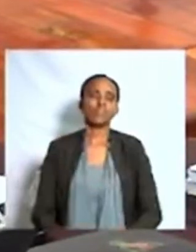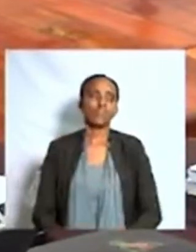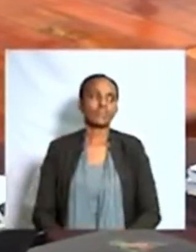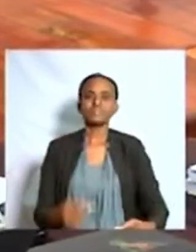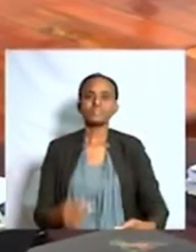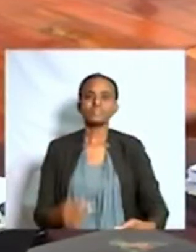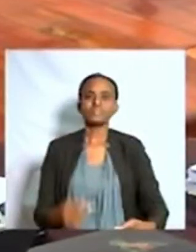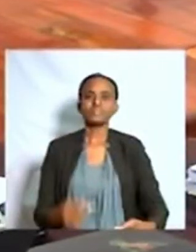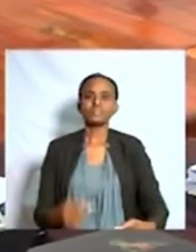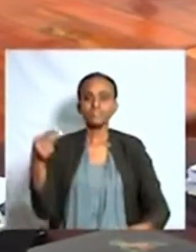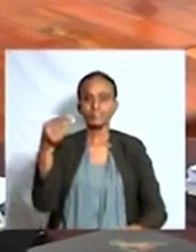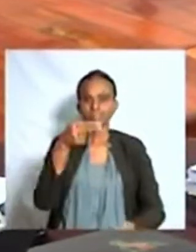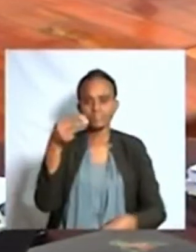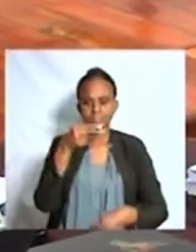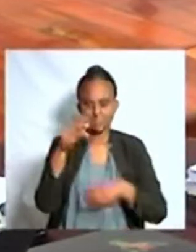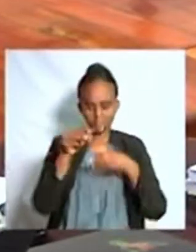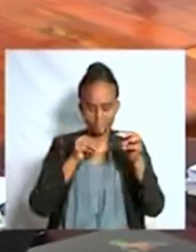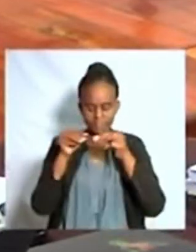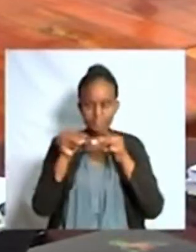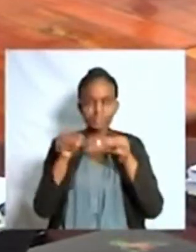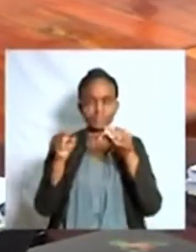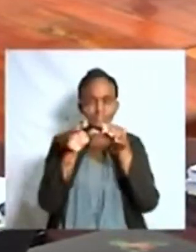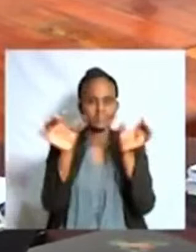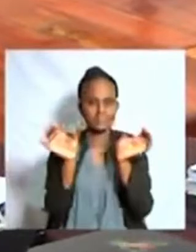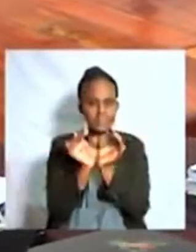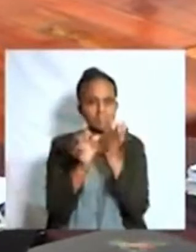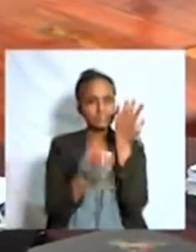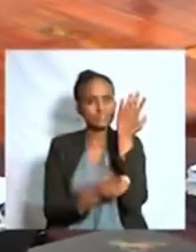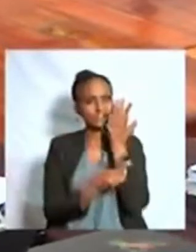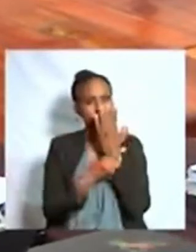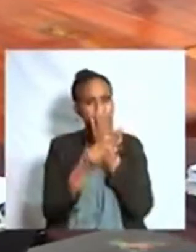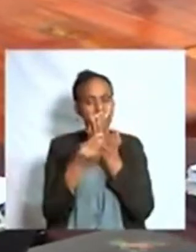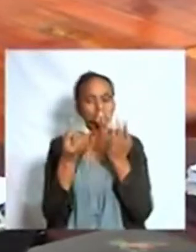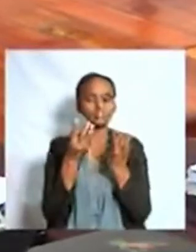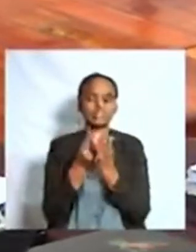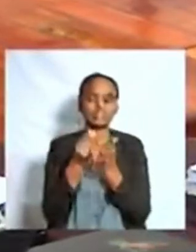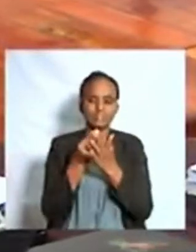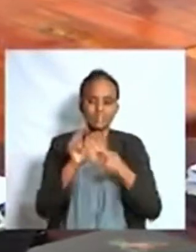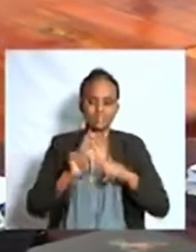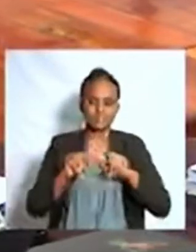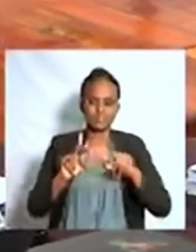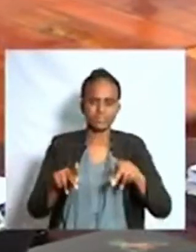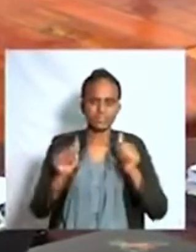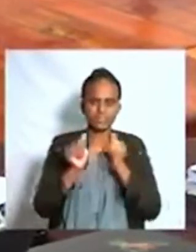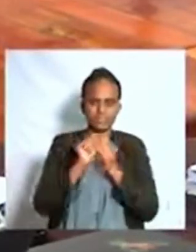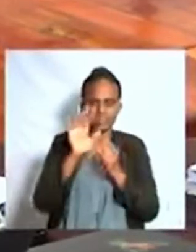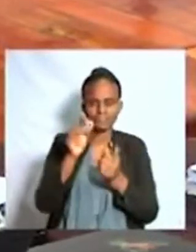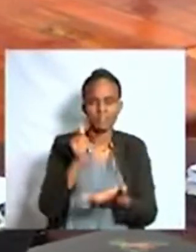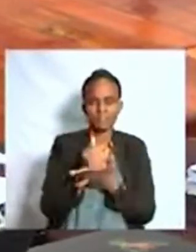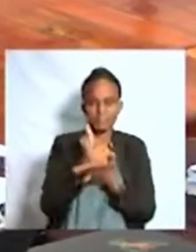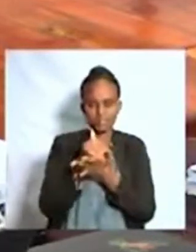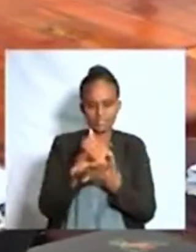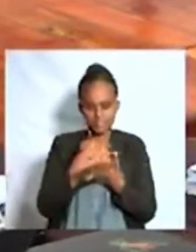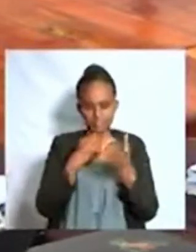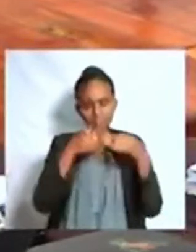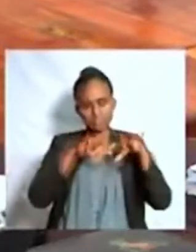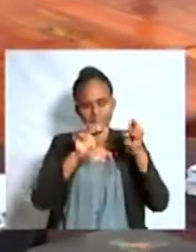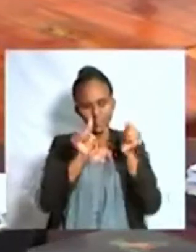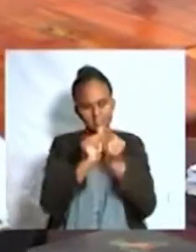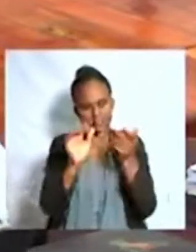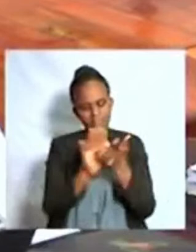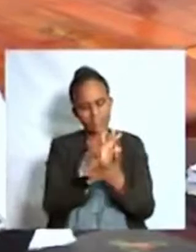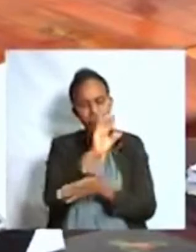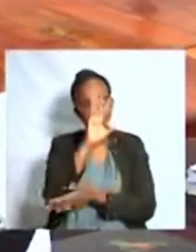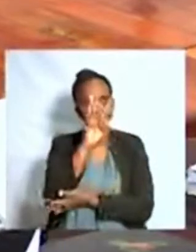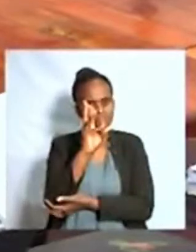Query H, Management of the Constituency Development Fund. Chair, with your indulgence, I proceed to page 16,